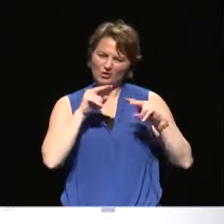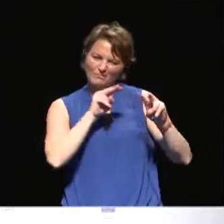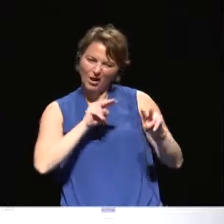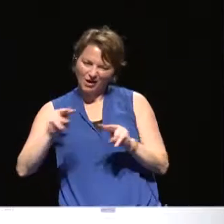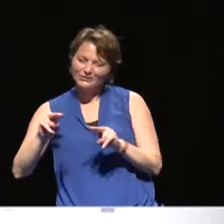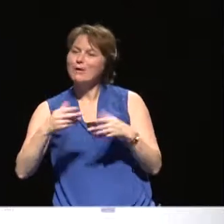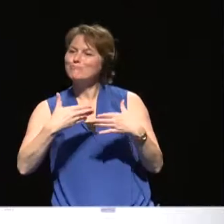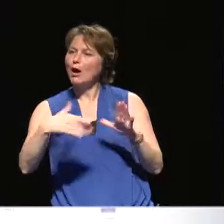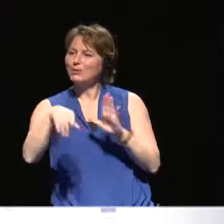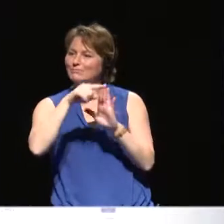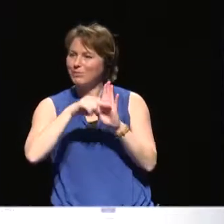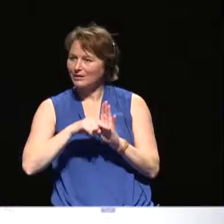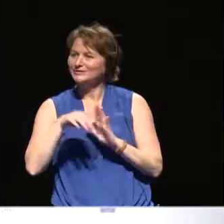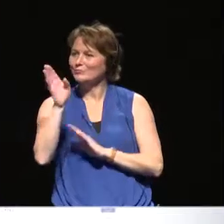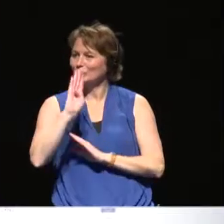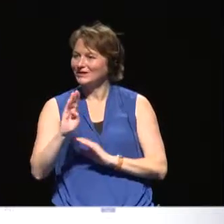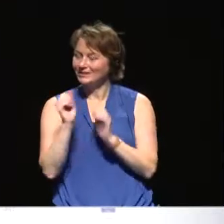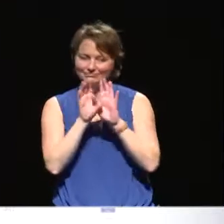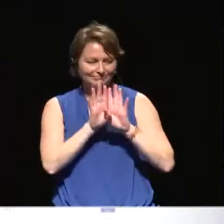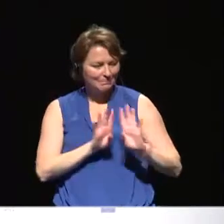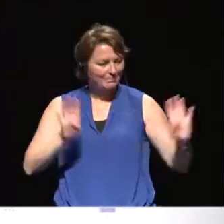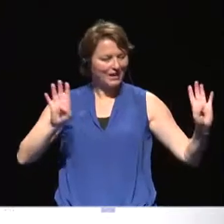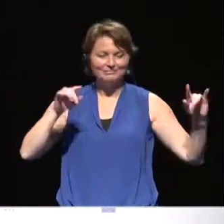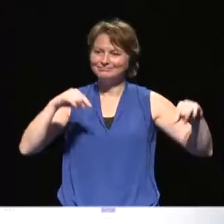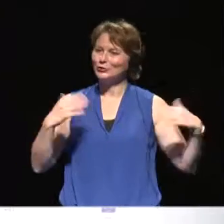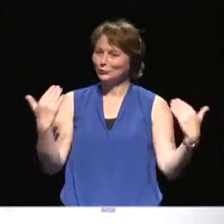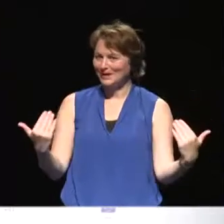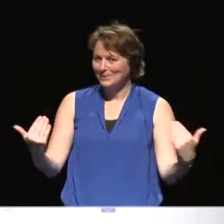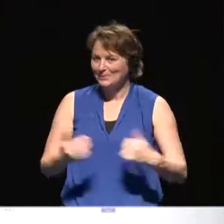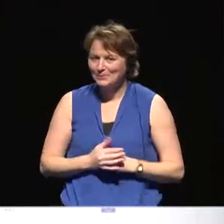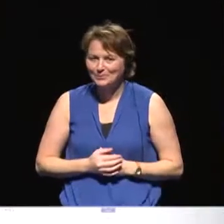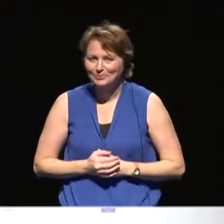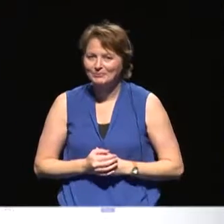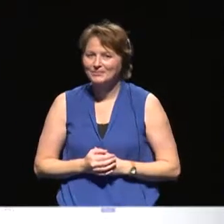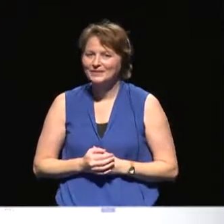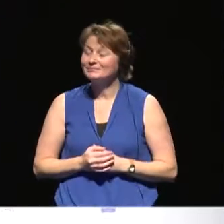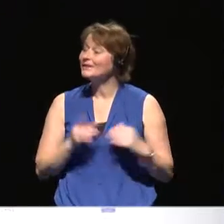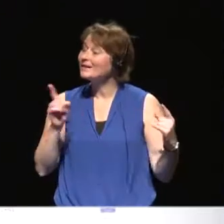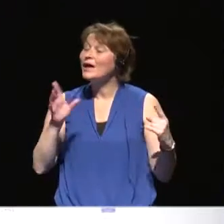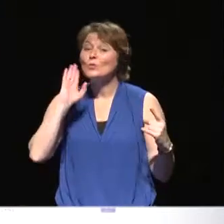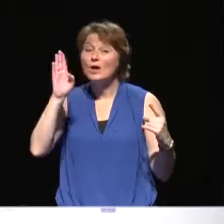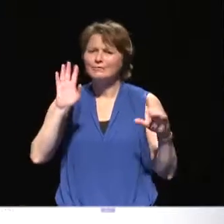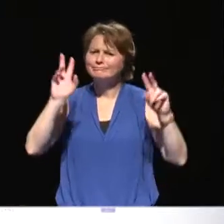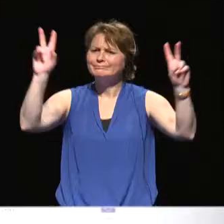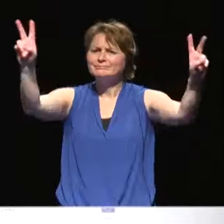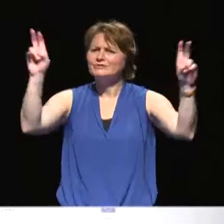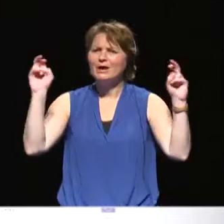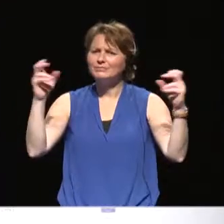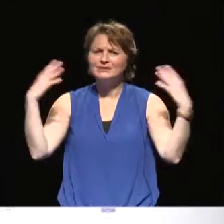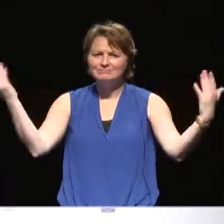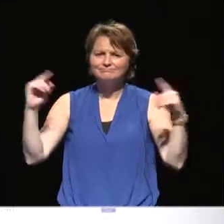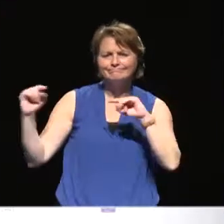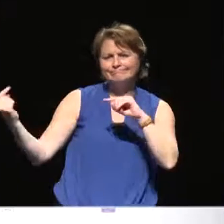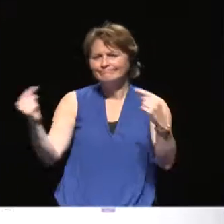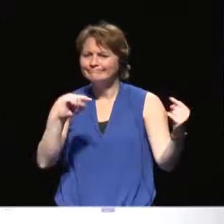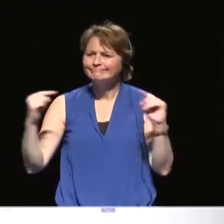So this will be our panel for today. They will be discussing the issues of